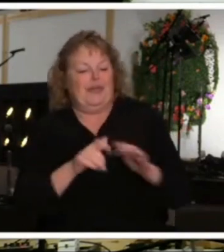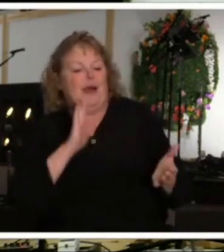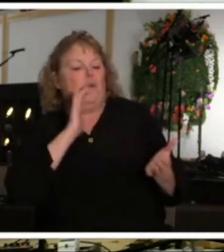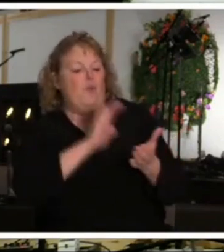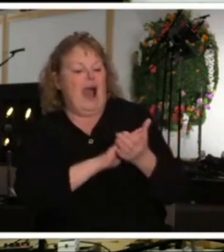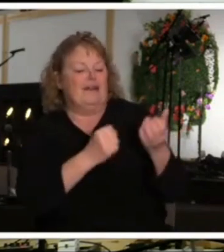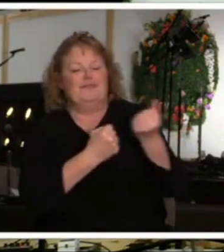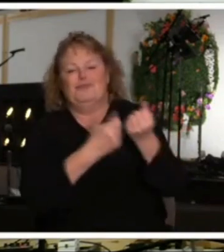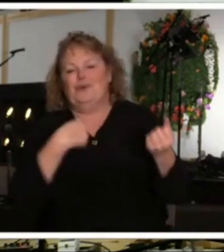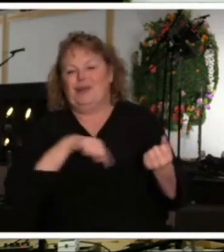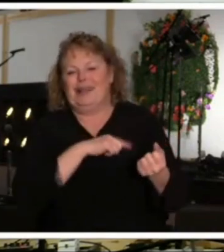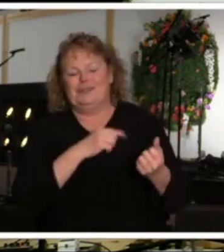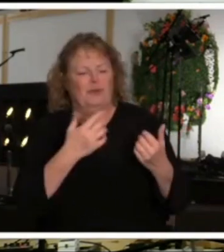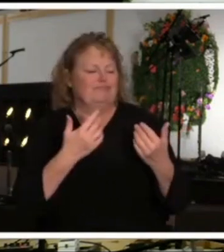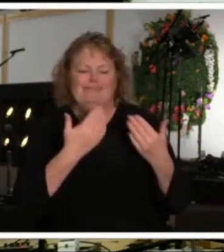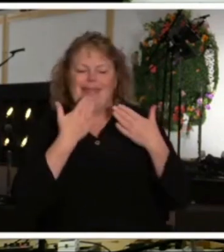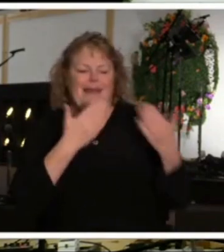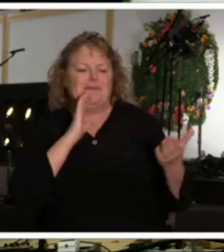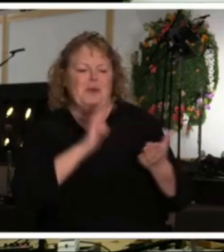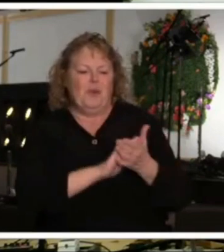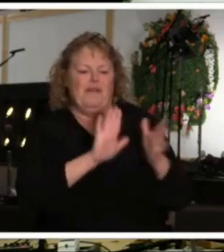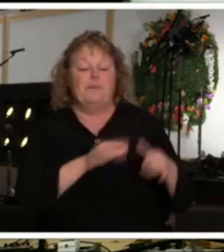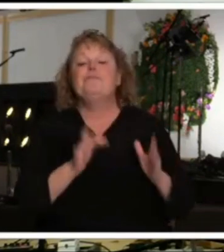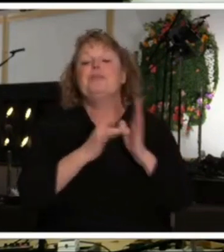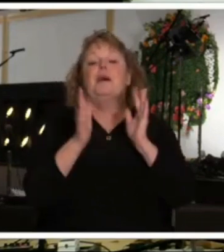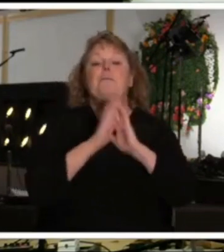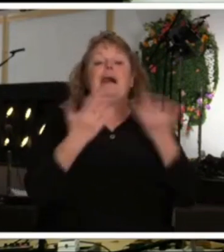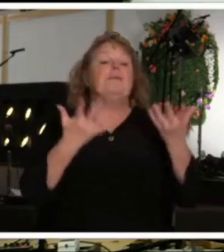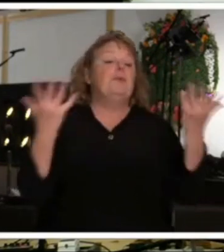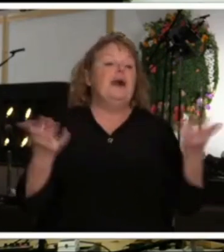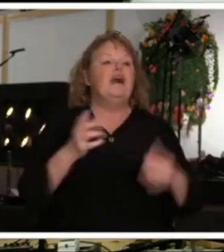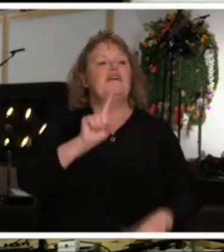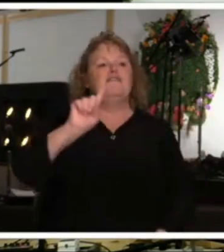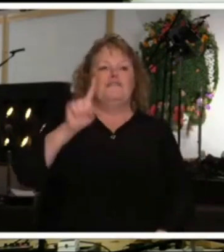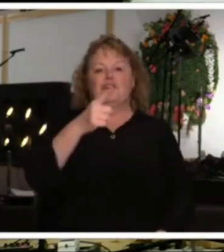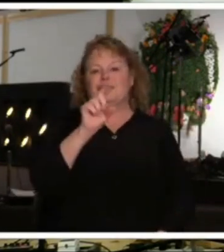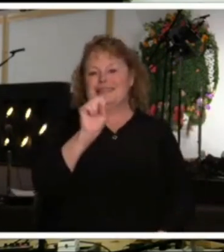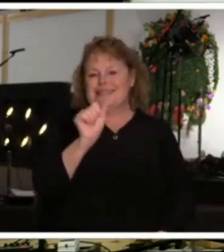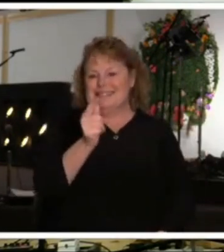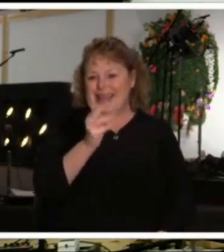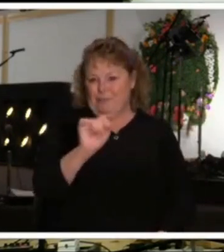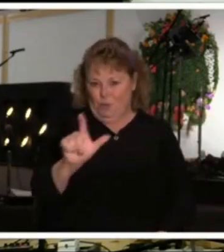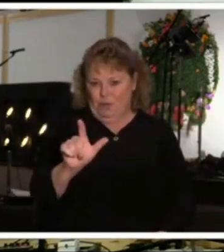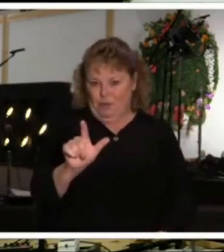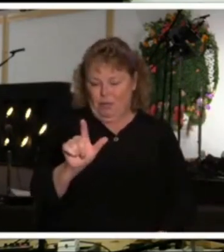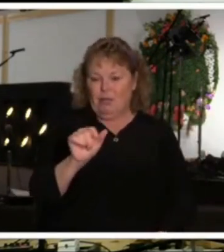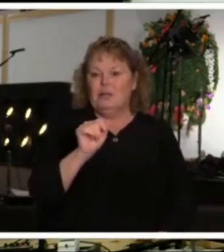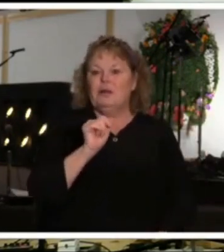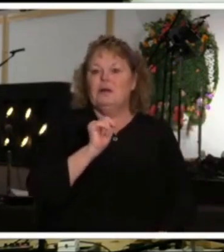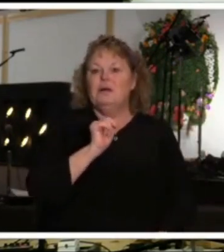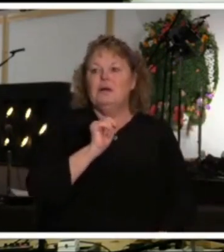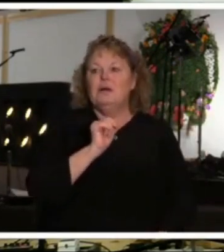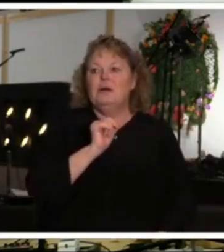and everything that she does. If you have your Bible, turn with me to 1 Samuel. I'm sure our text will be 1 Samuel.